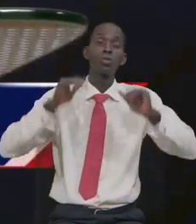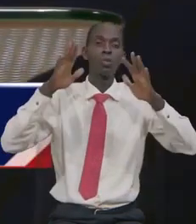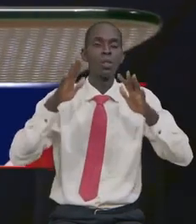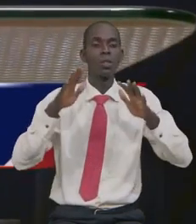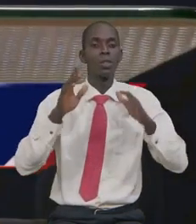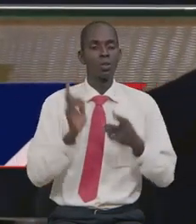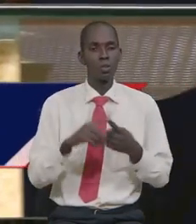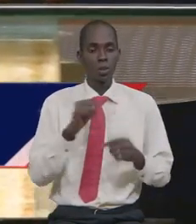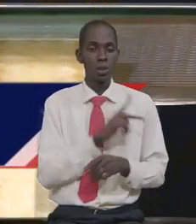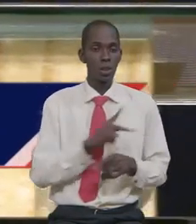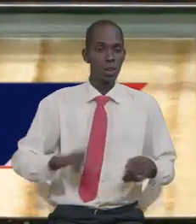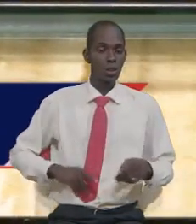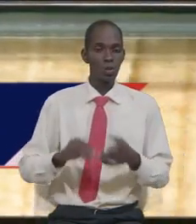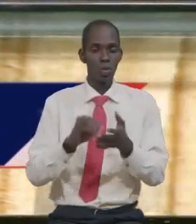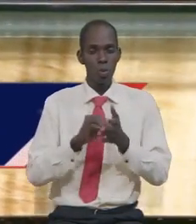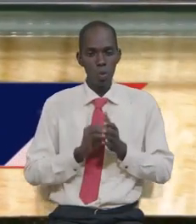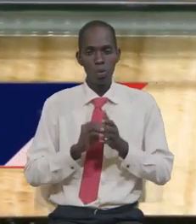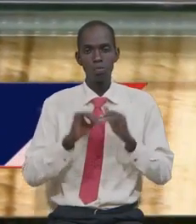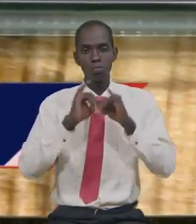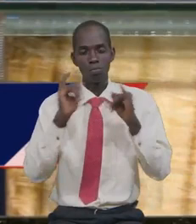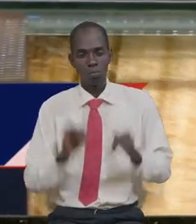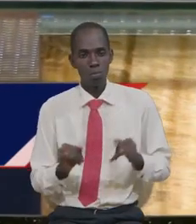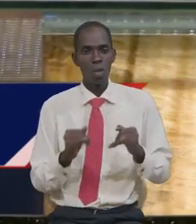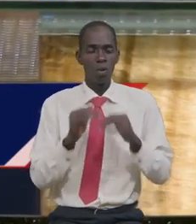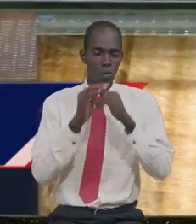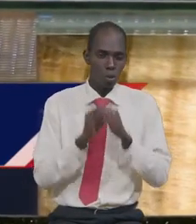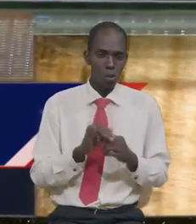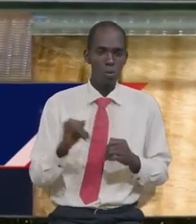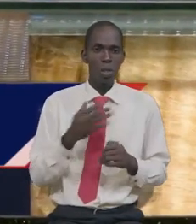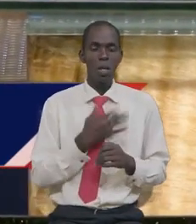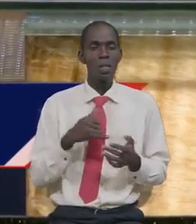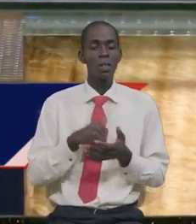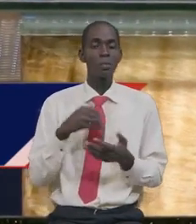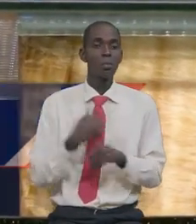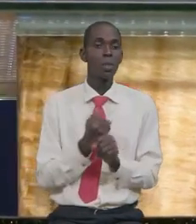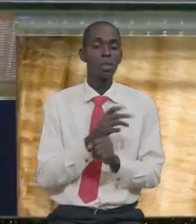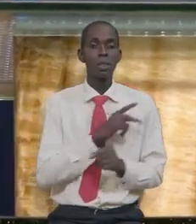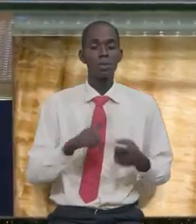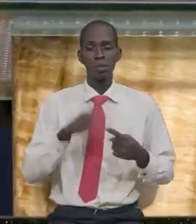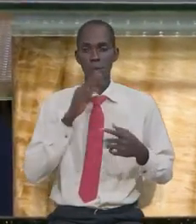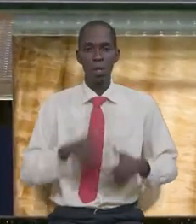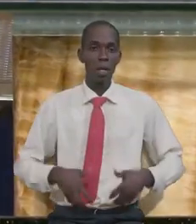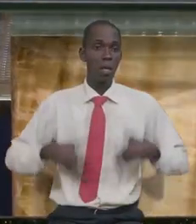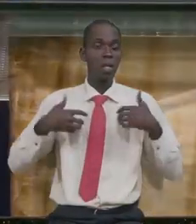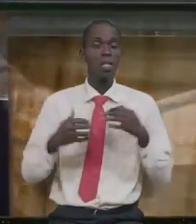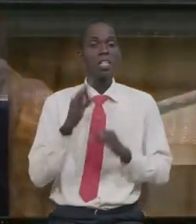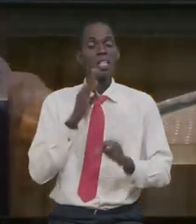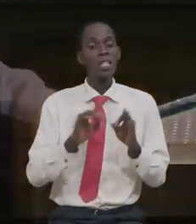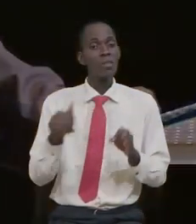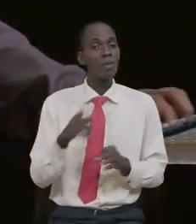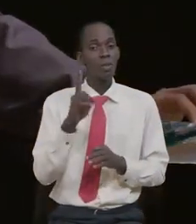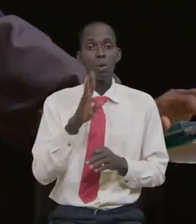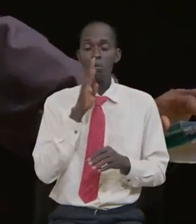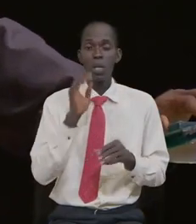Meshach, and Abednego, the rest of us, as we are born again, and you begin to live the new life. If any man be in